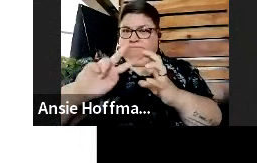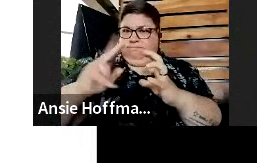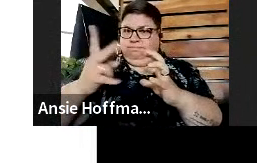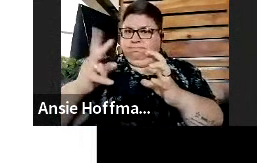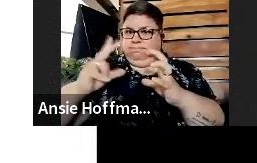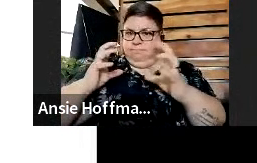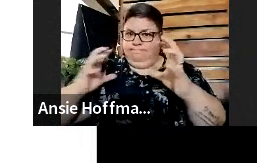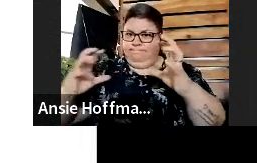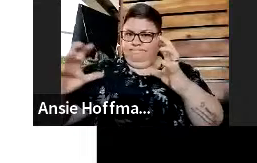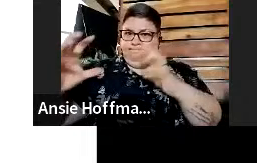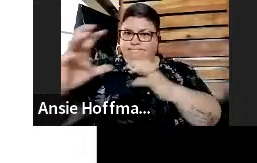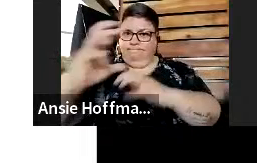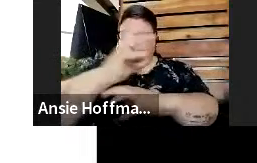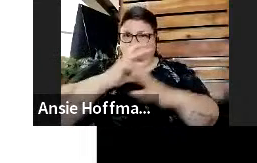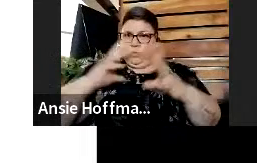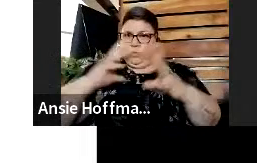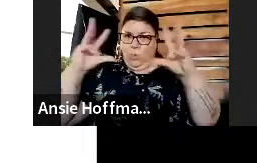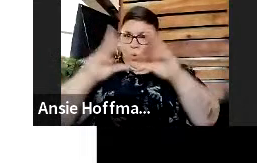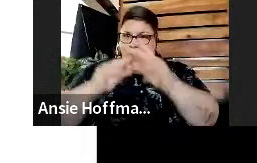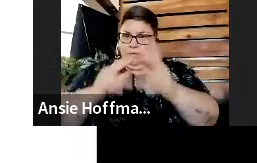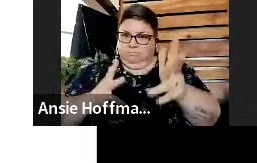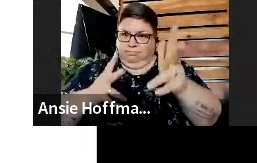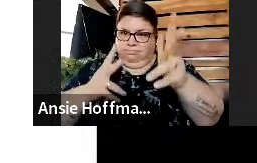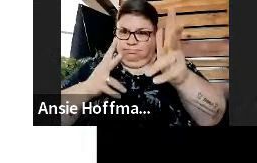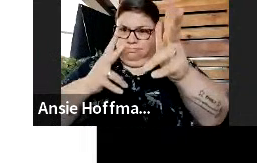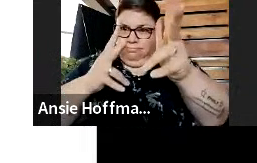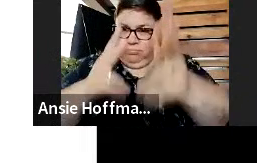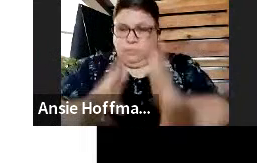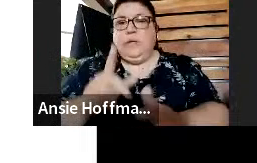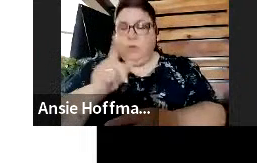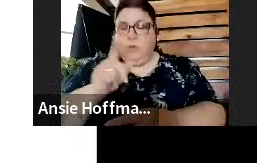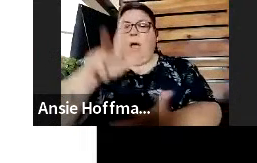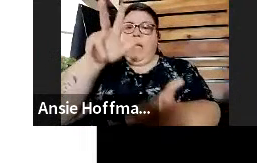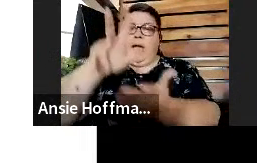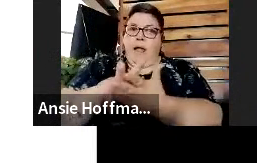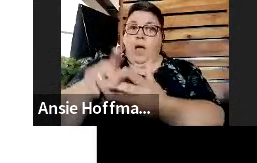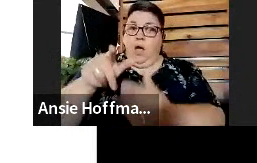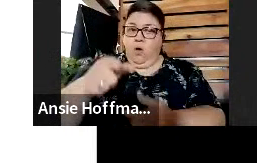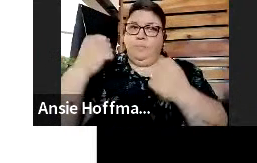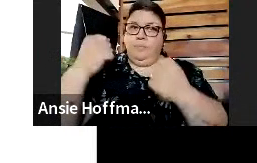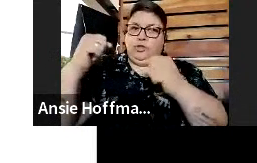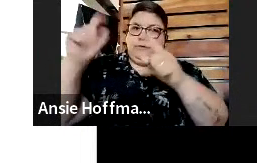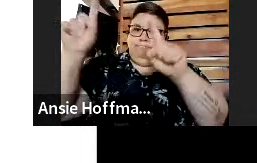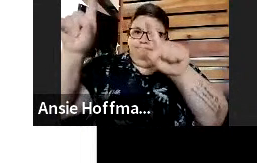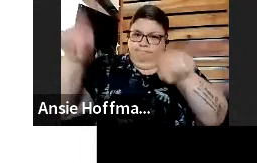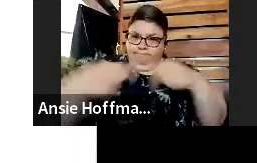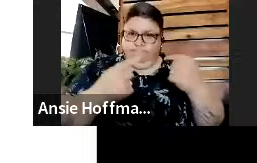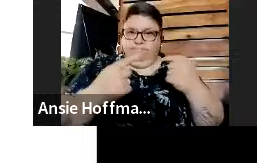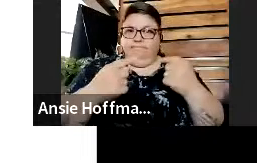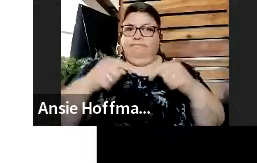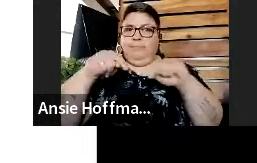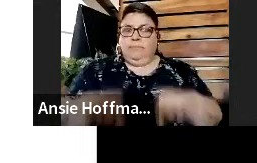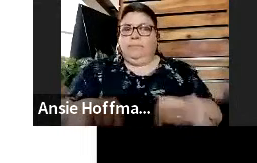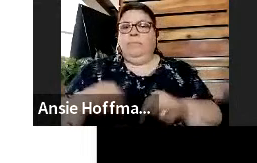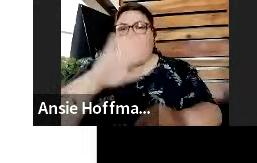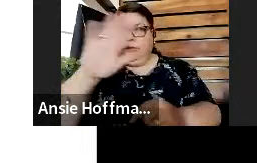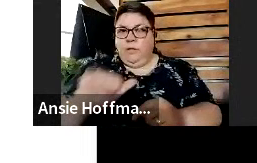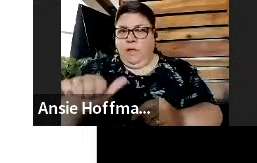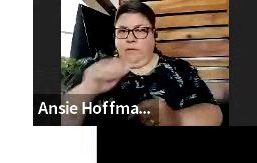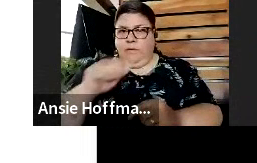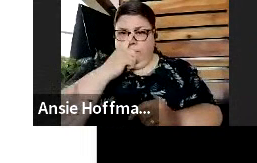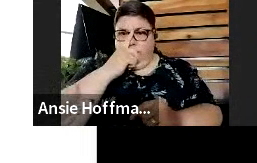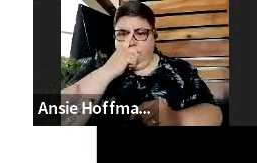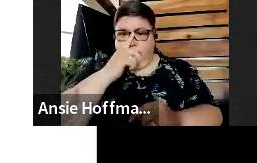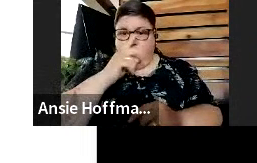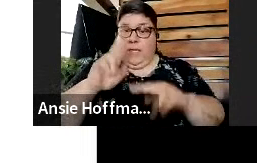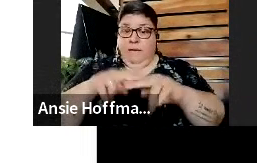Act where he may allow importation of this machinery in stage consignment where the mass exceeds